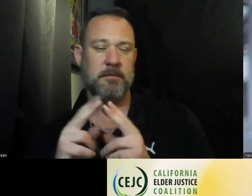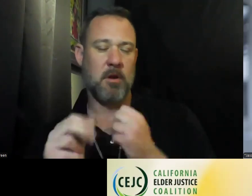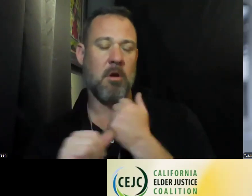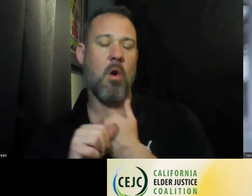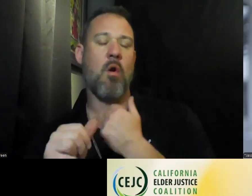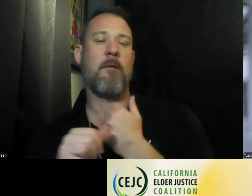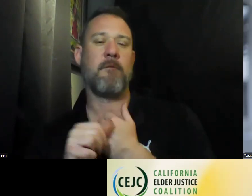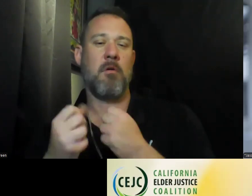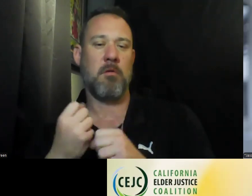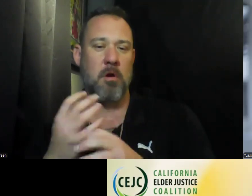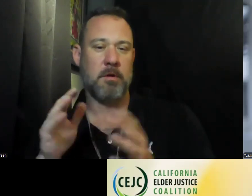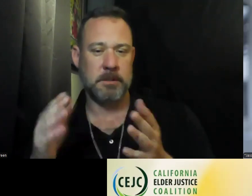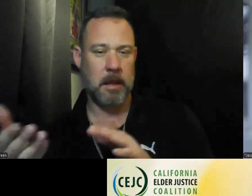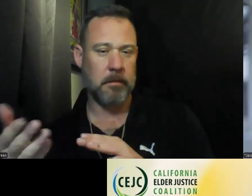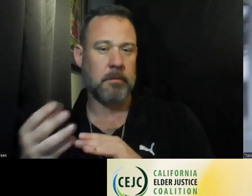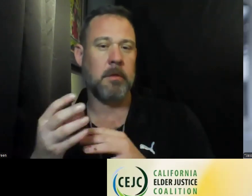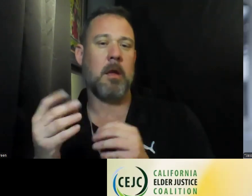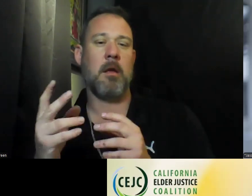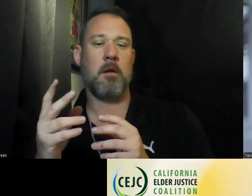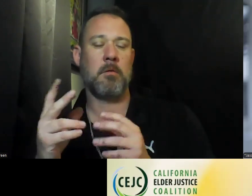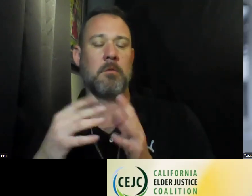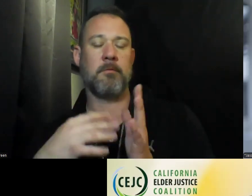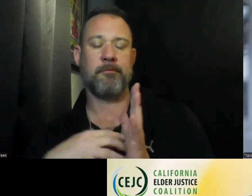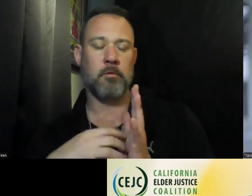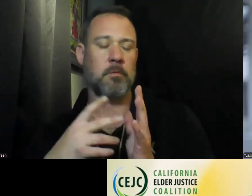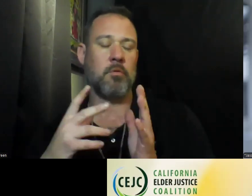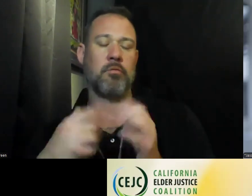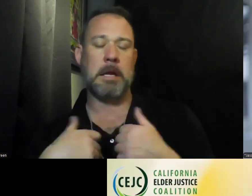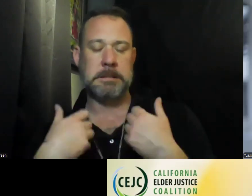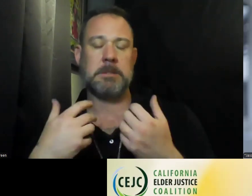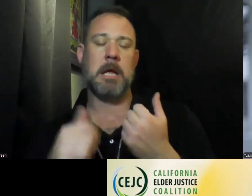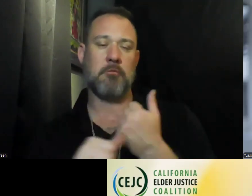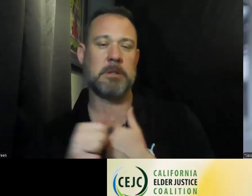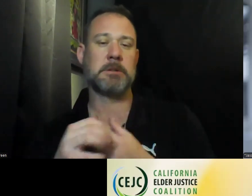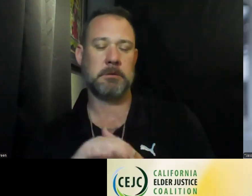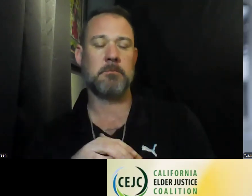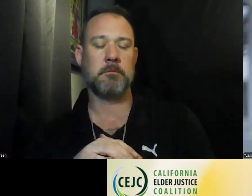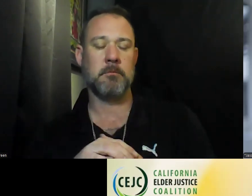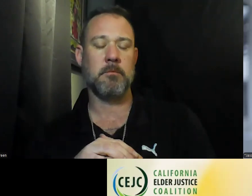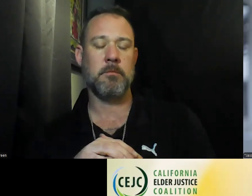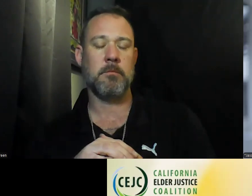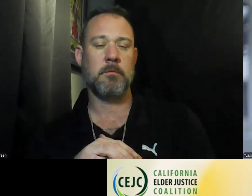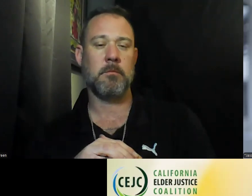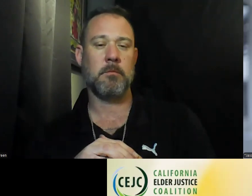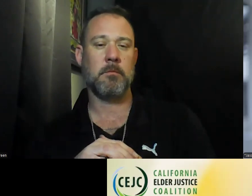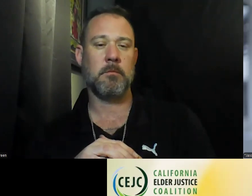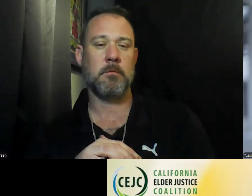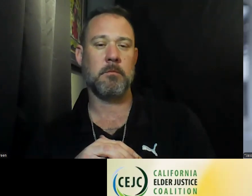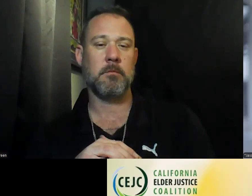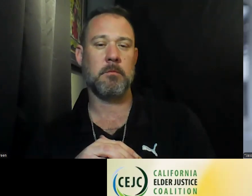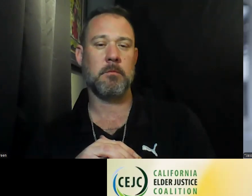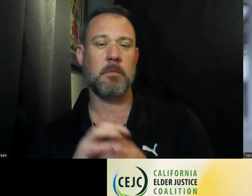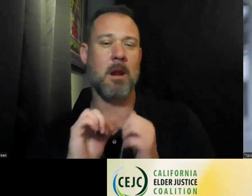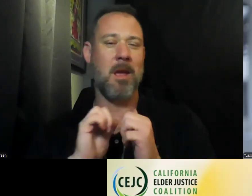causing death and putting very vulnerable residents at risk. And how do we